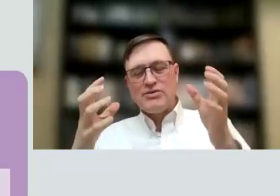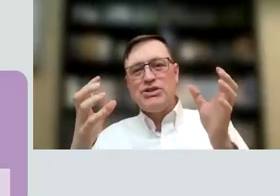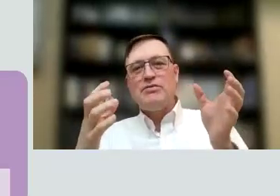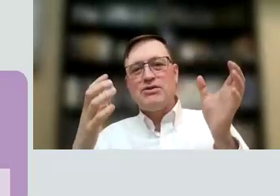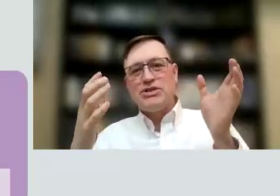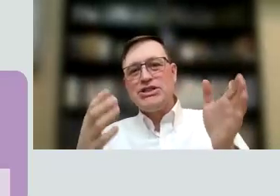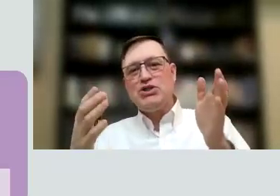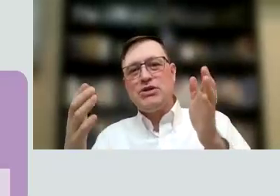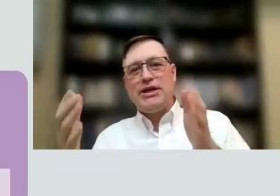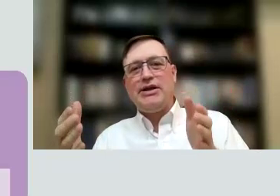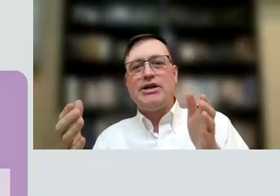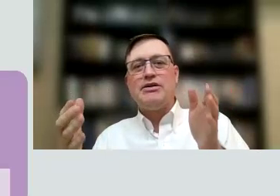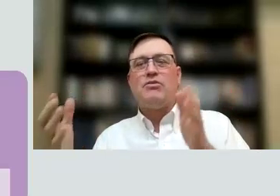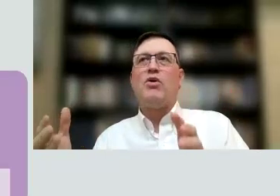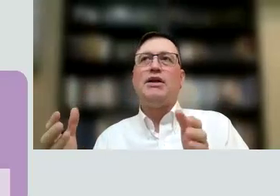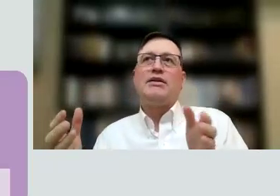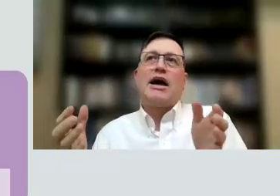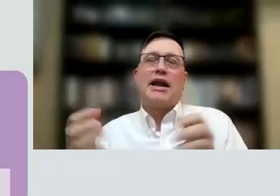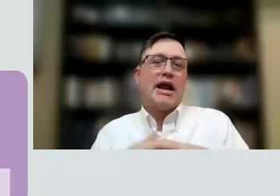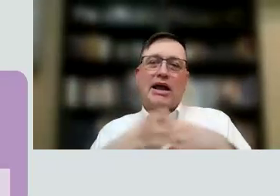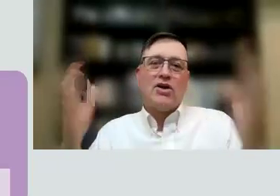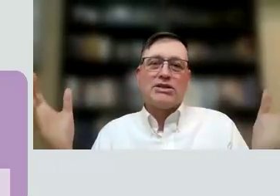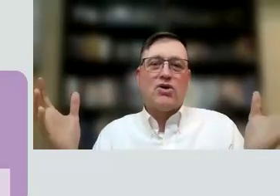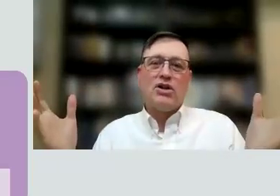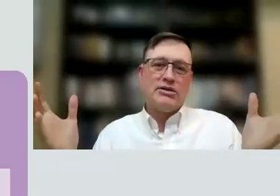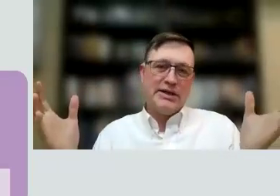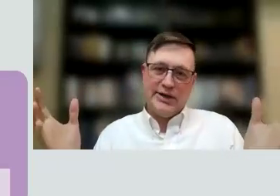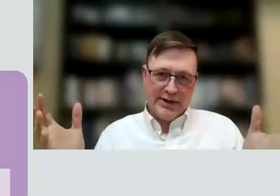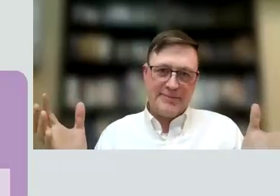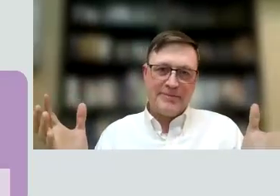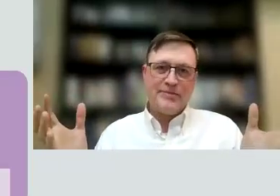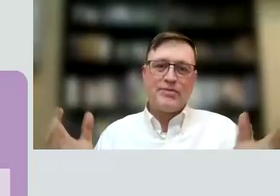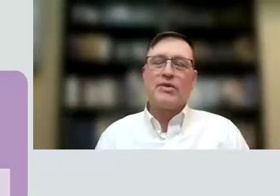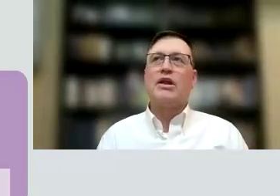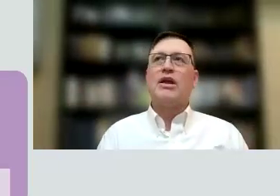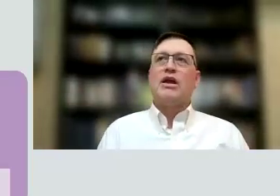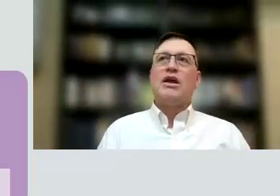they were damaging my residual hearing to the point that I lost all hearing.